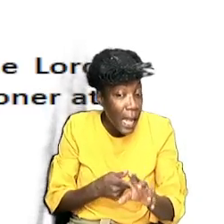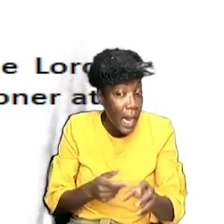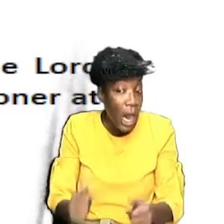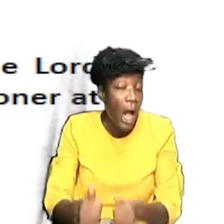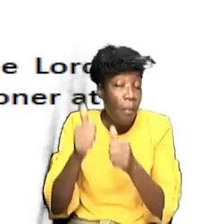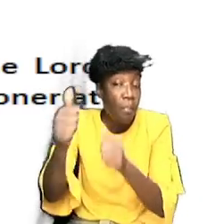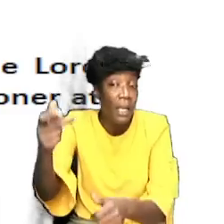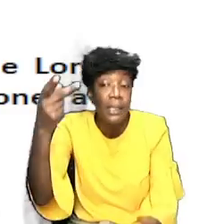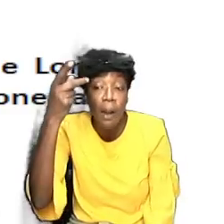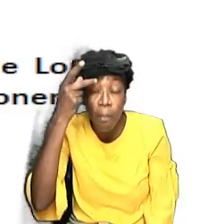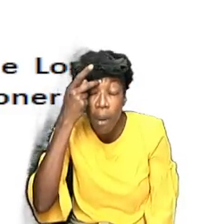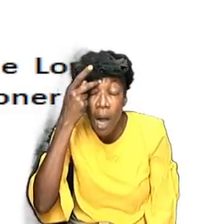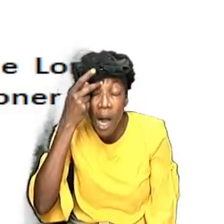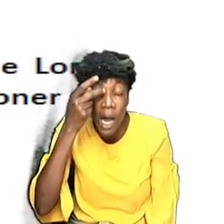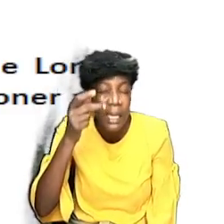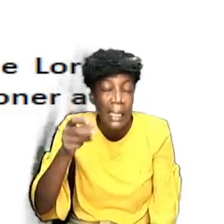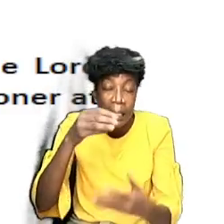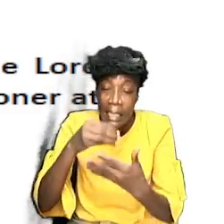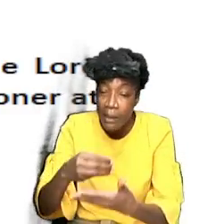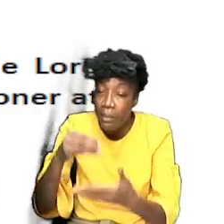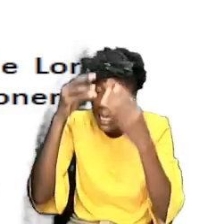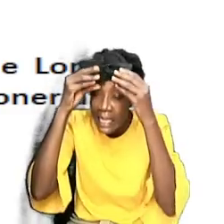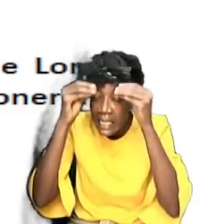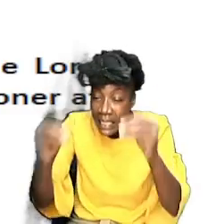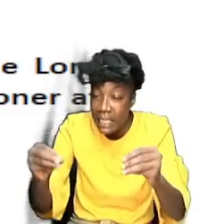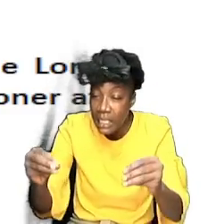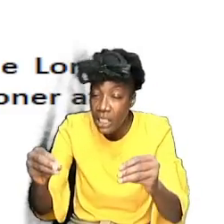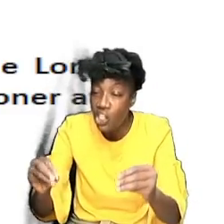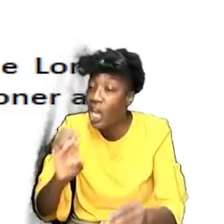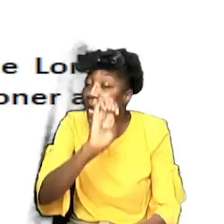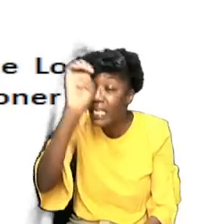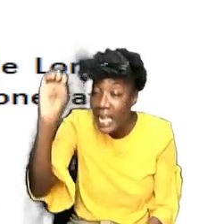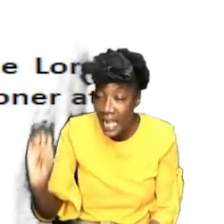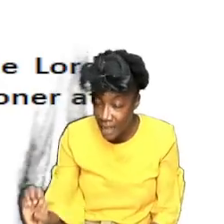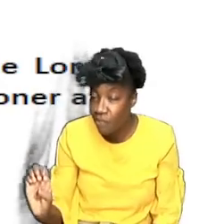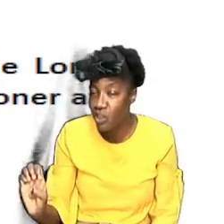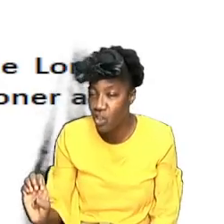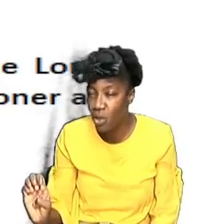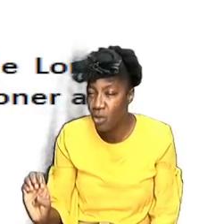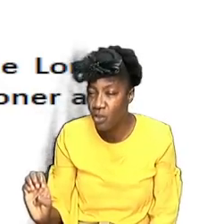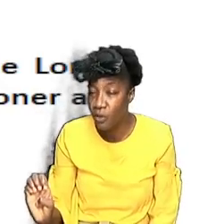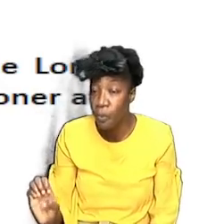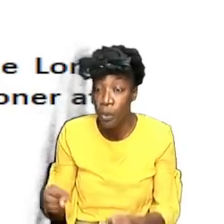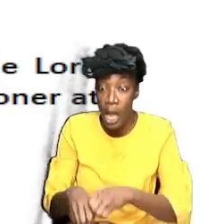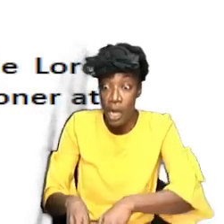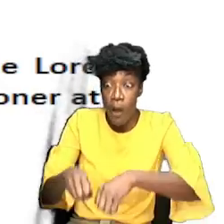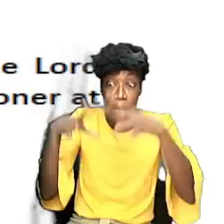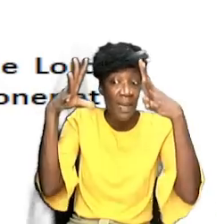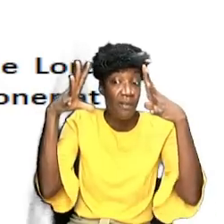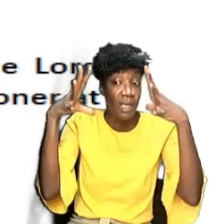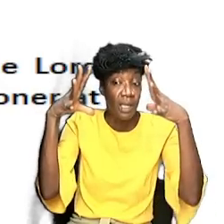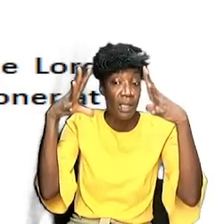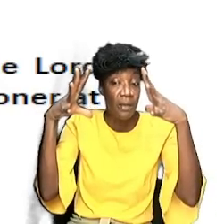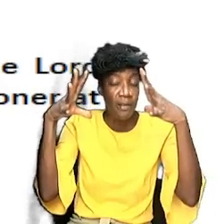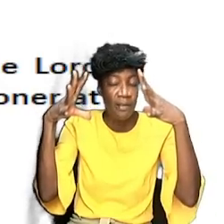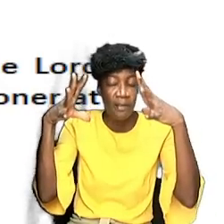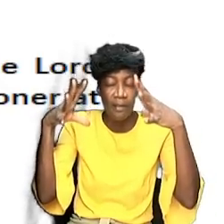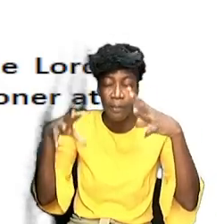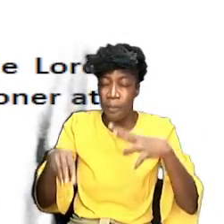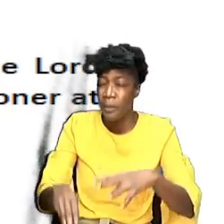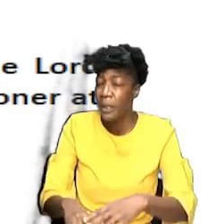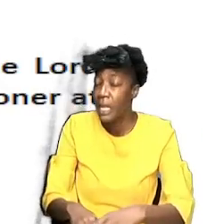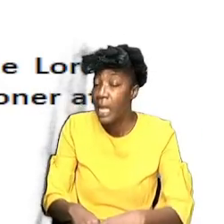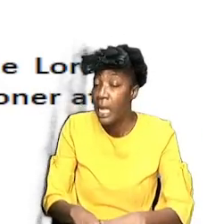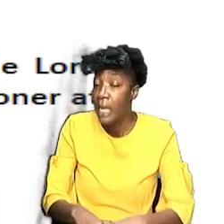at Ephesus. He spent did a lot of miracles, and the very main god in Ephesus was being